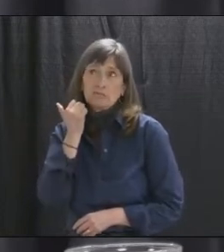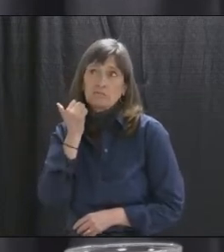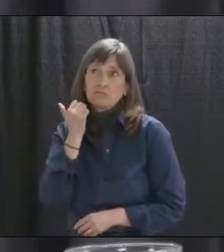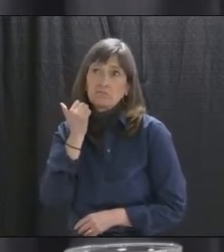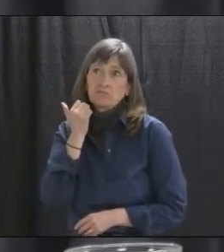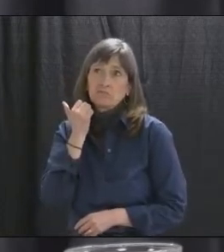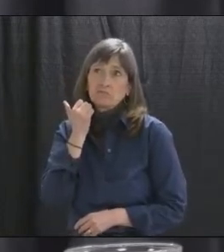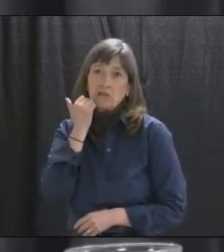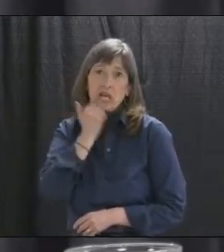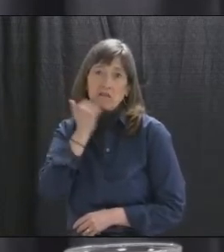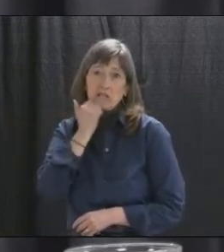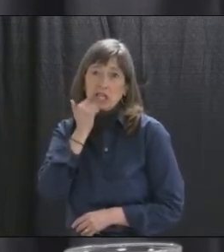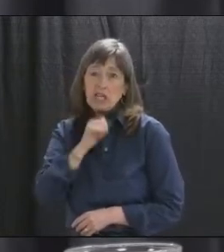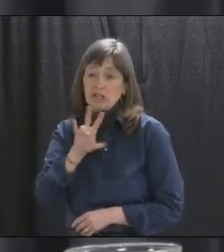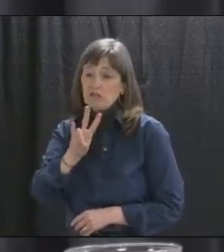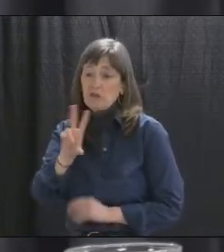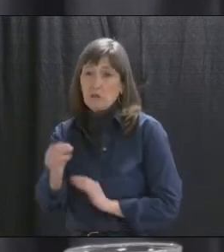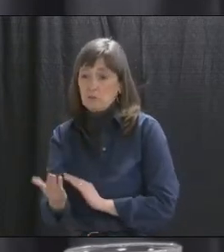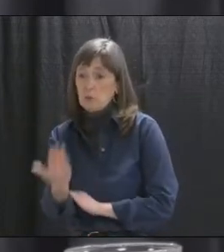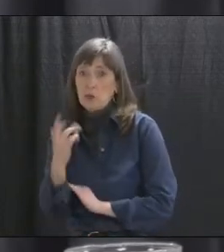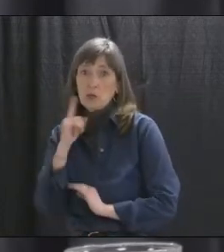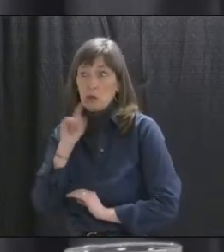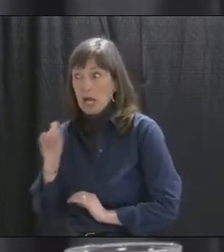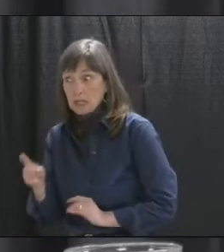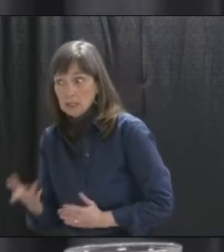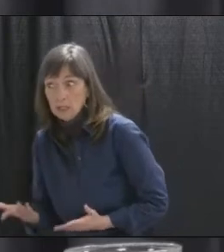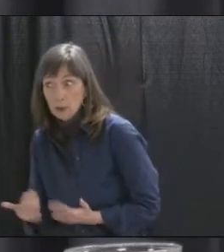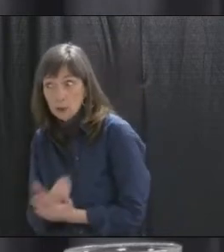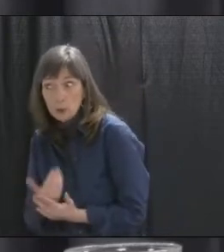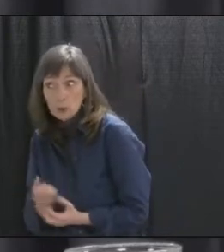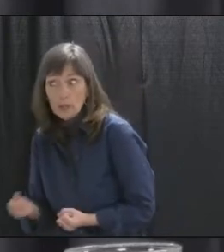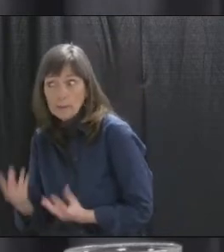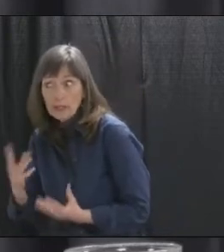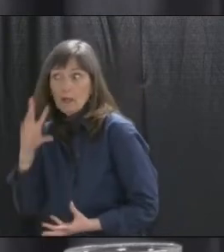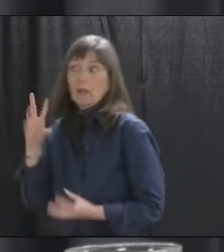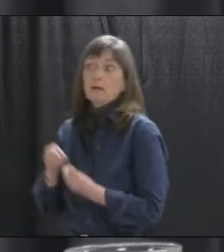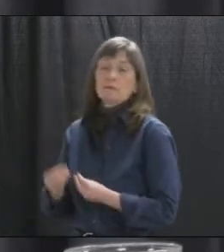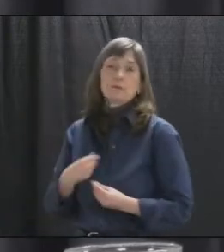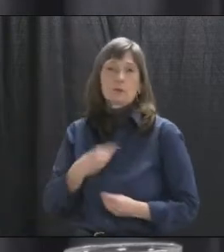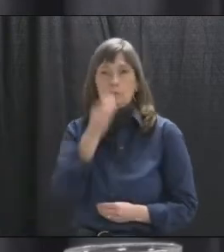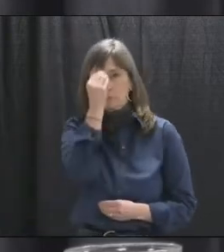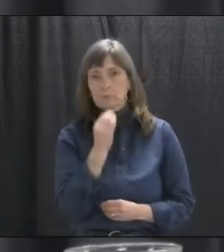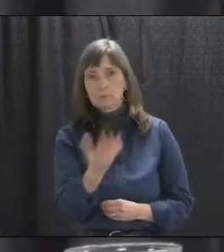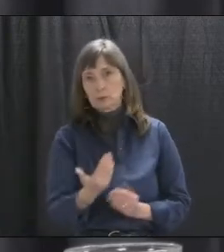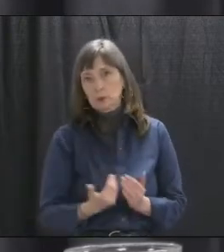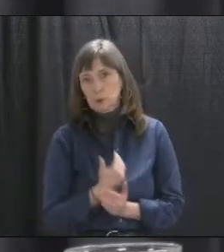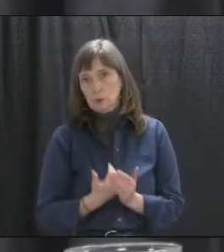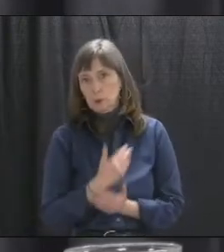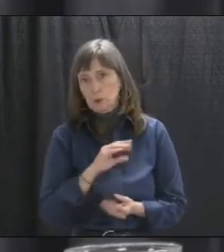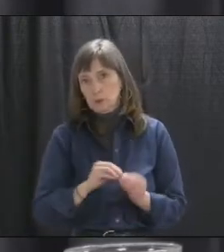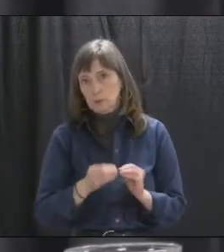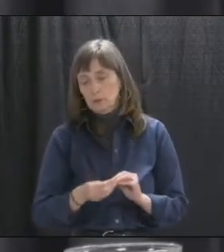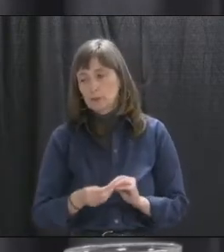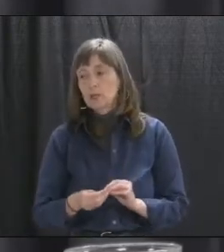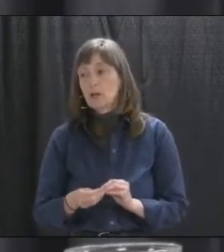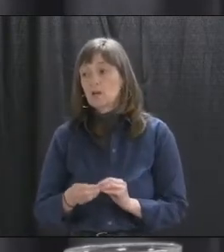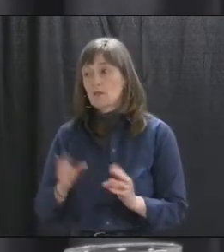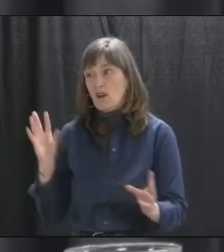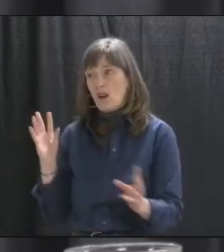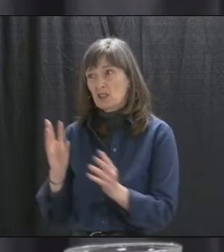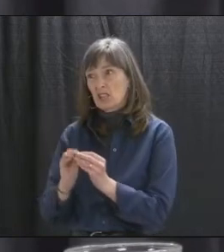around 7:30 every morning, so that reflects the day's totals. In terms of cumulative, I